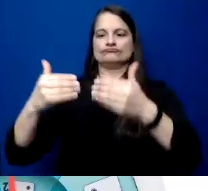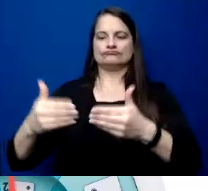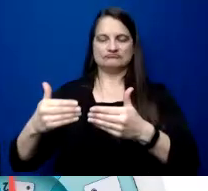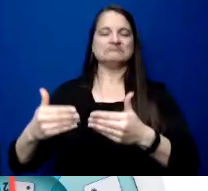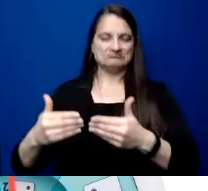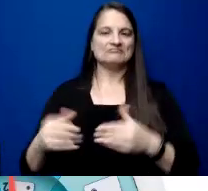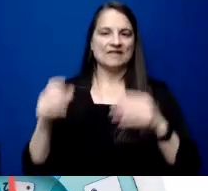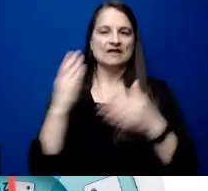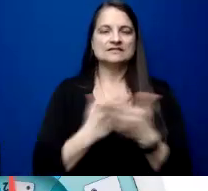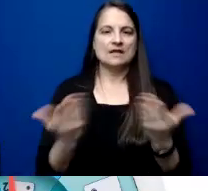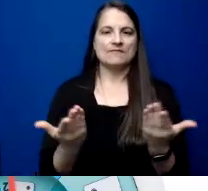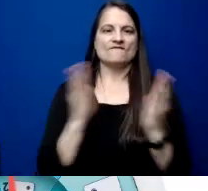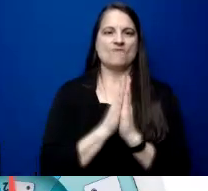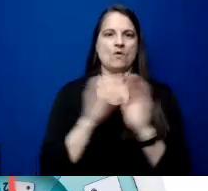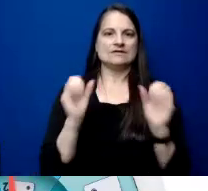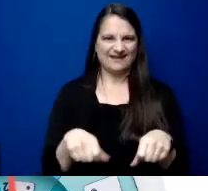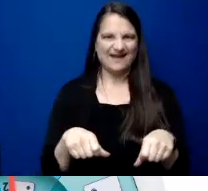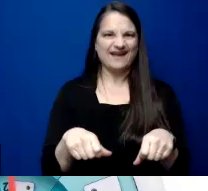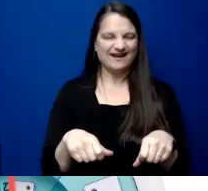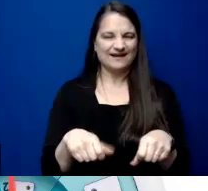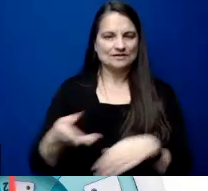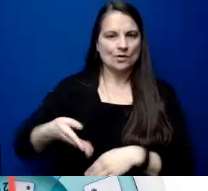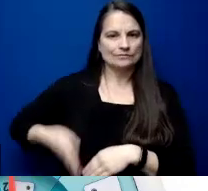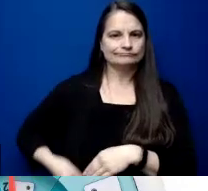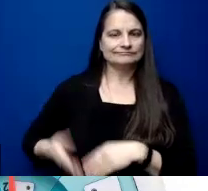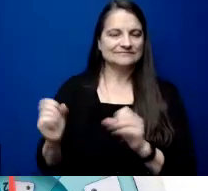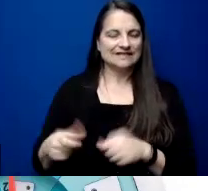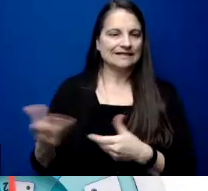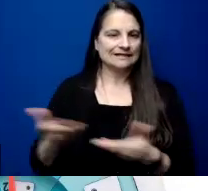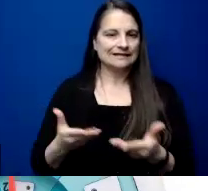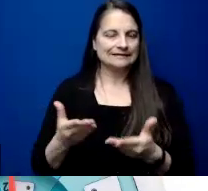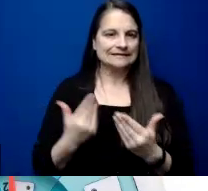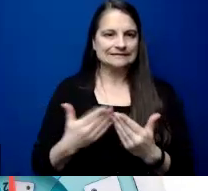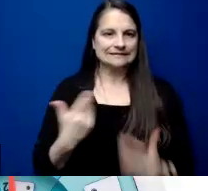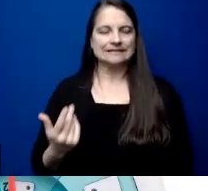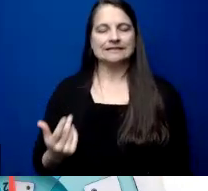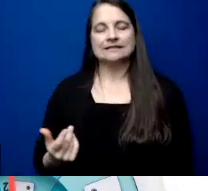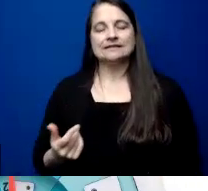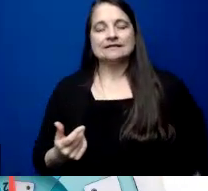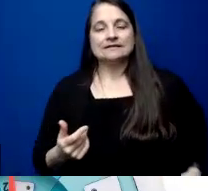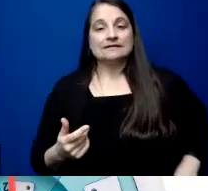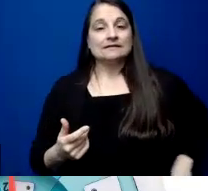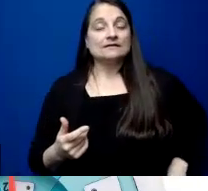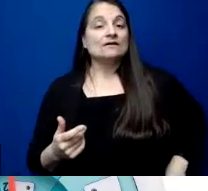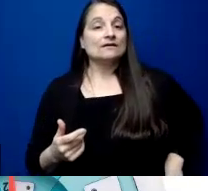are foldable and you can that are easy to travel with. There's Some of also them switch. also